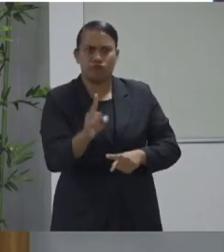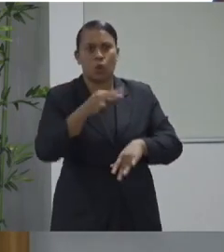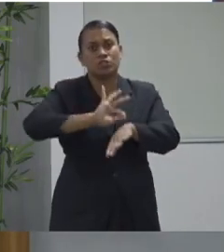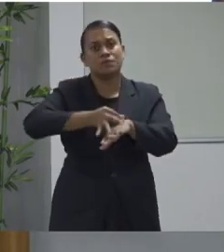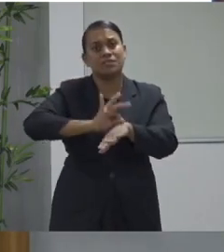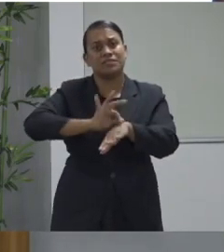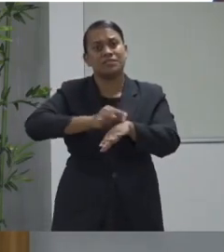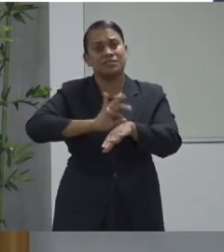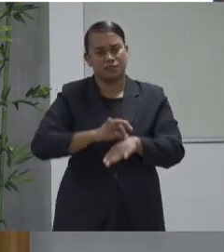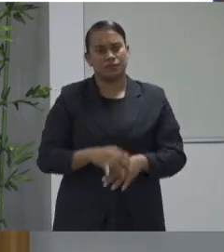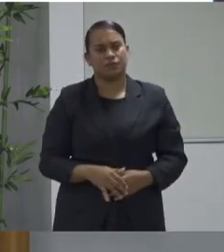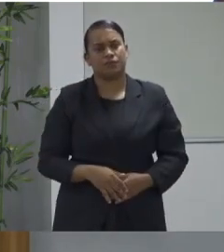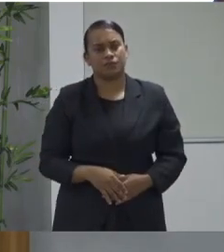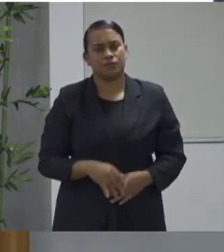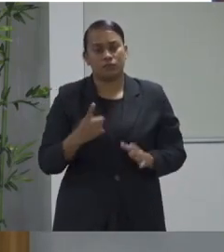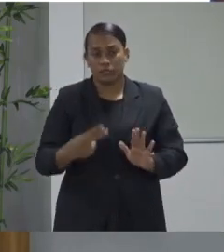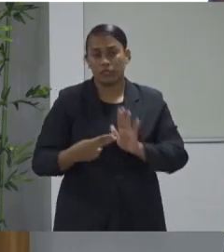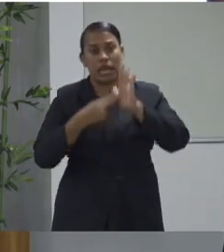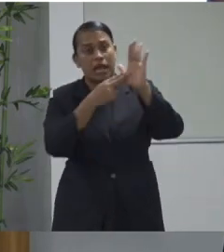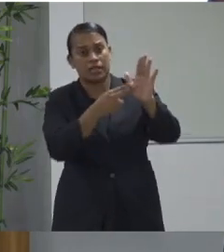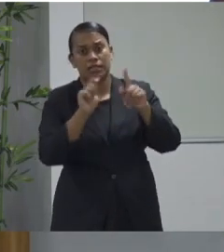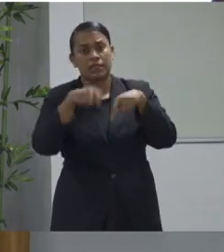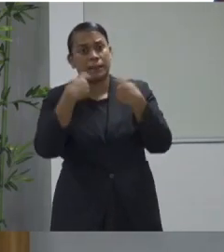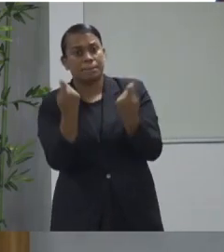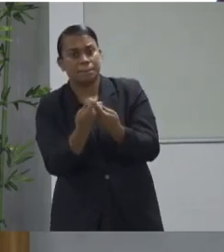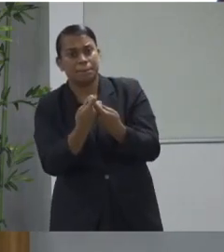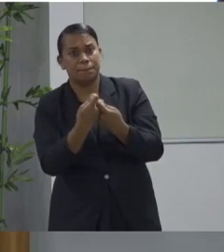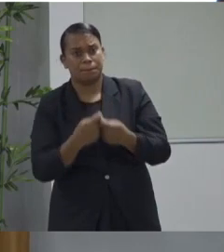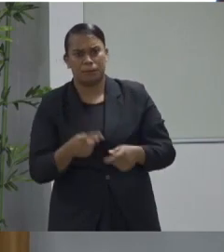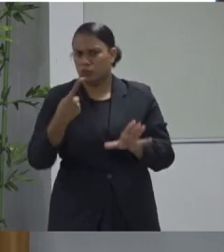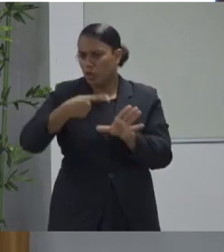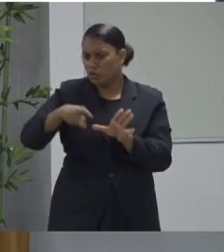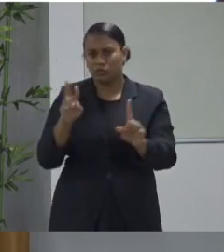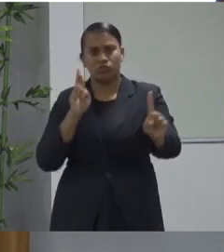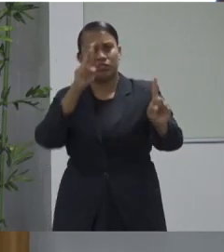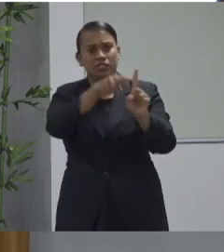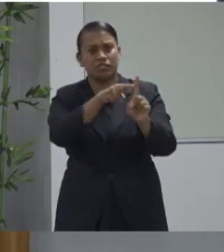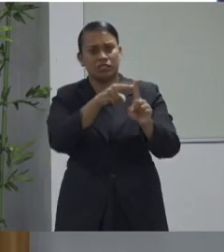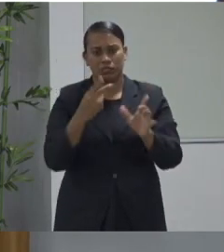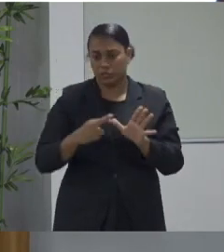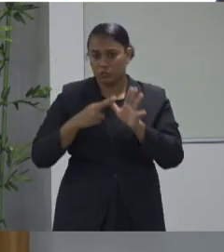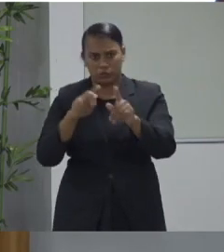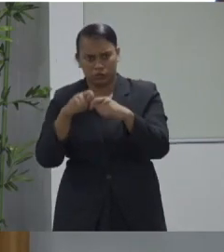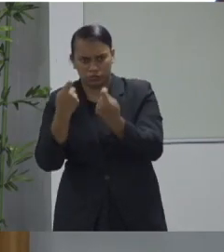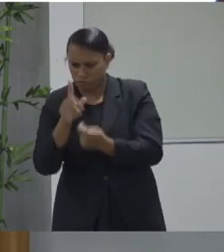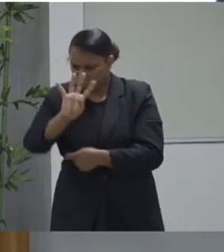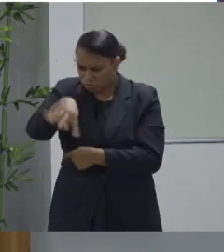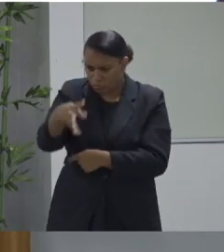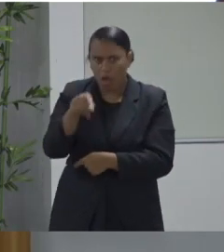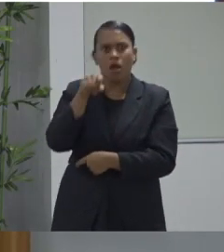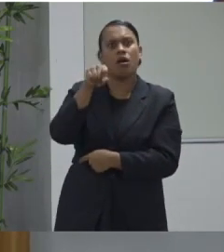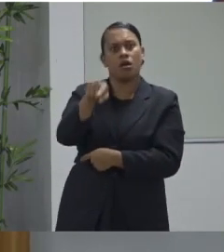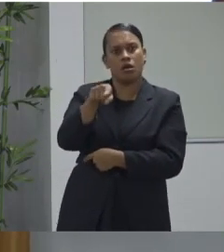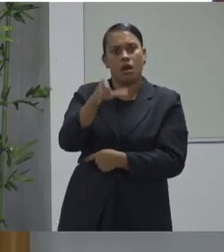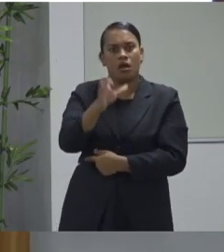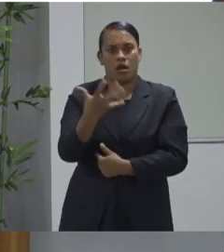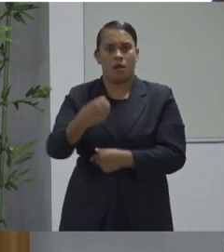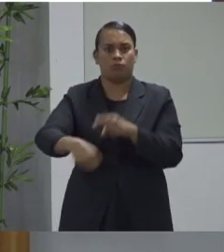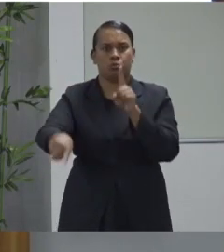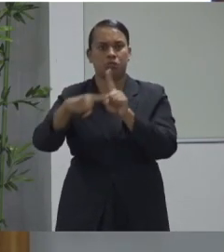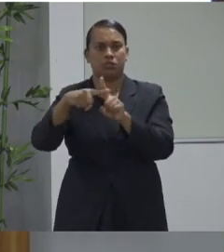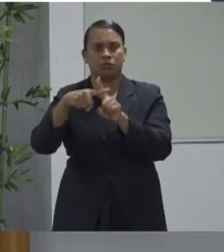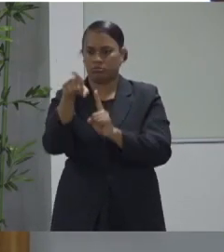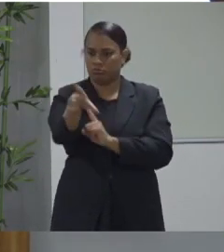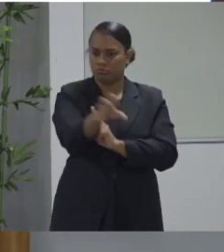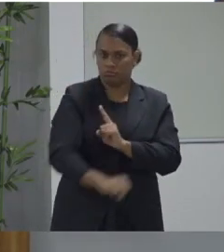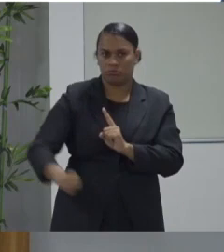the Northern Team outreach response team and was eventually admitted and